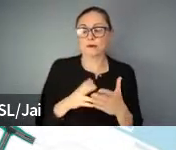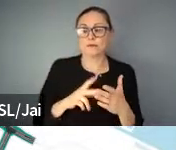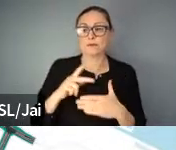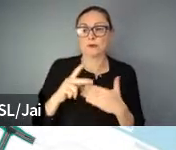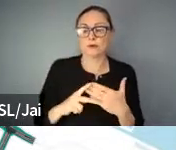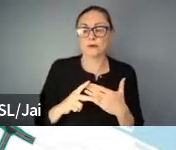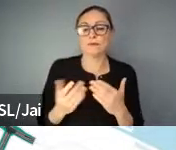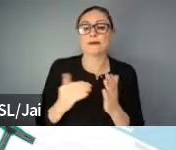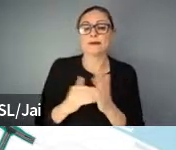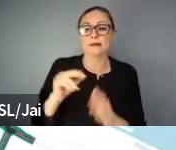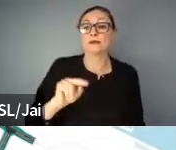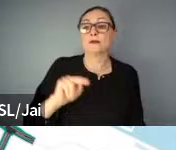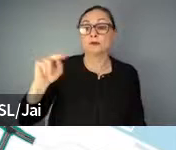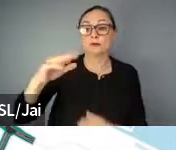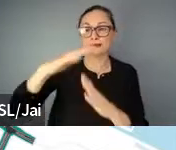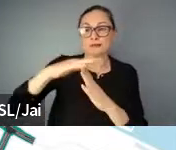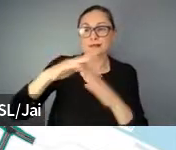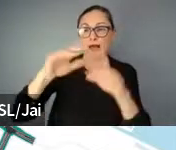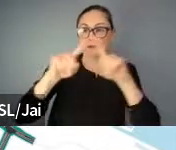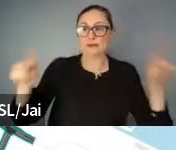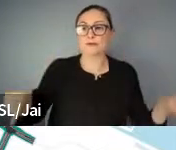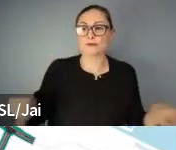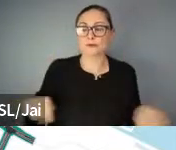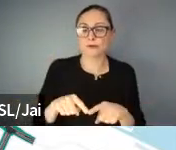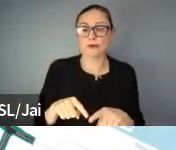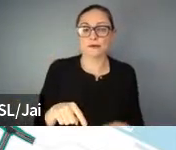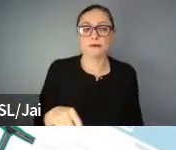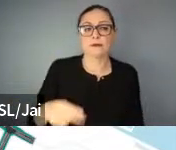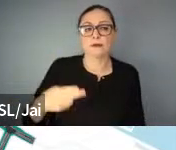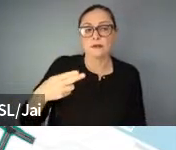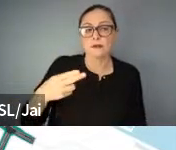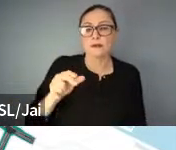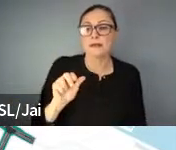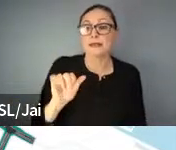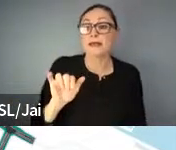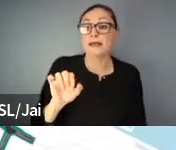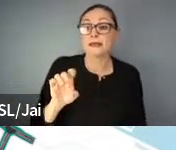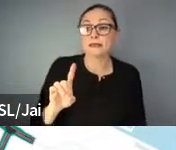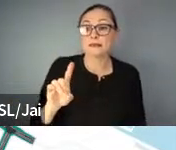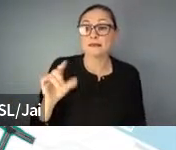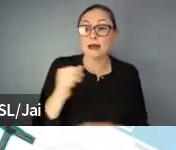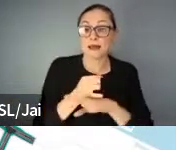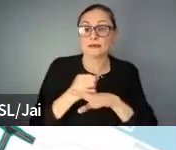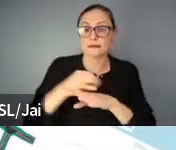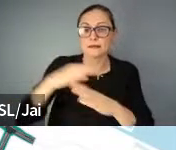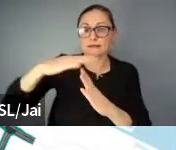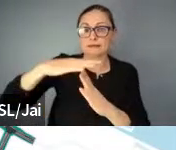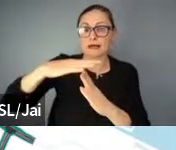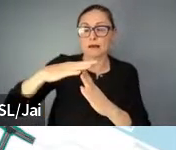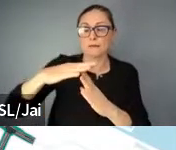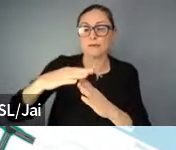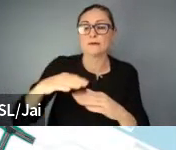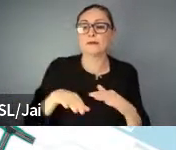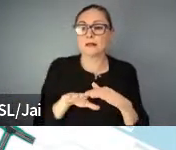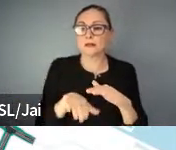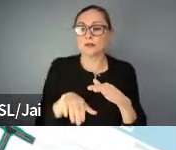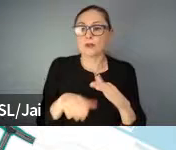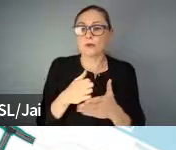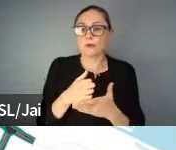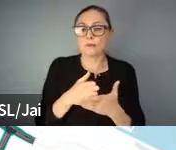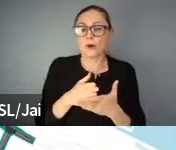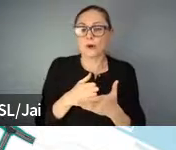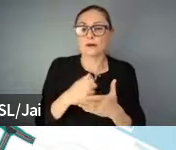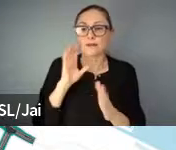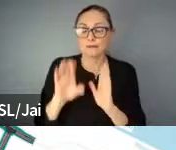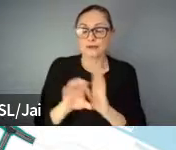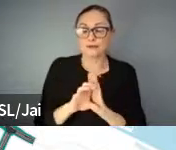Again, north is the top of the screen. Hayden Island is also at the top of the screen. So in the lower portion of the picture,